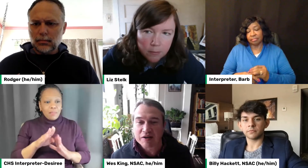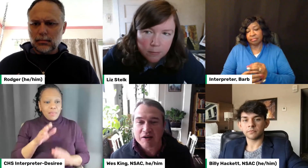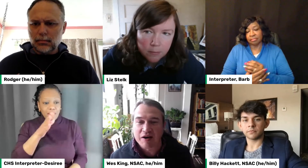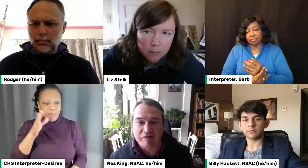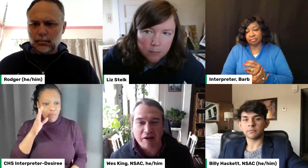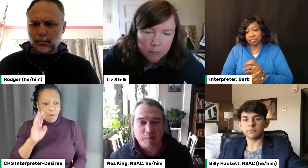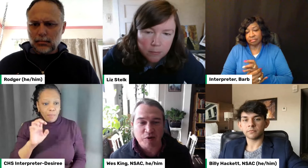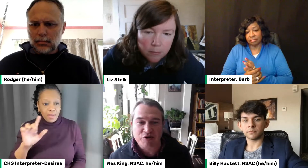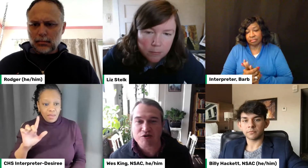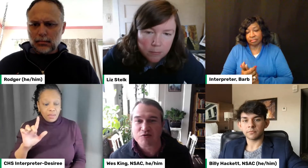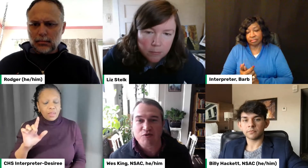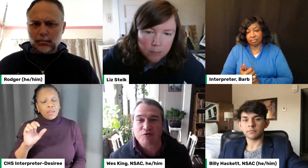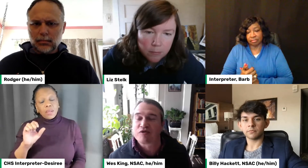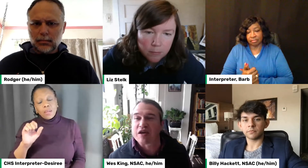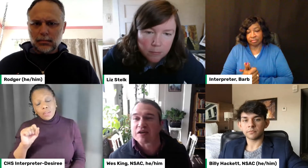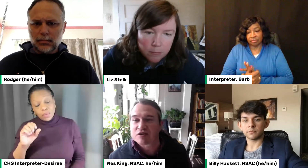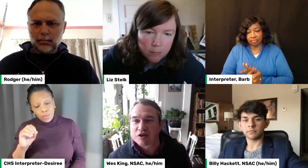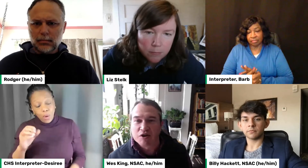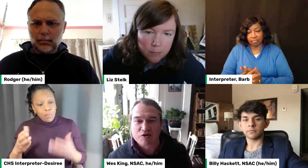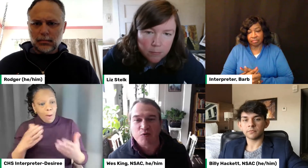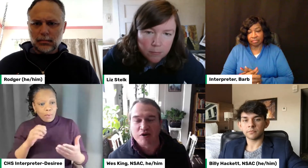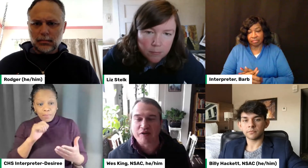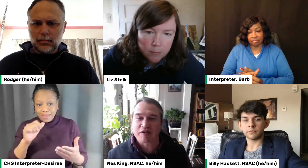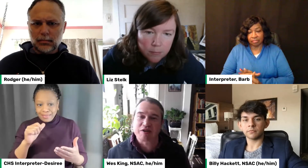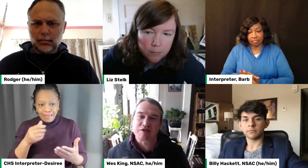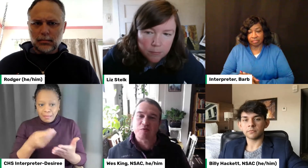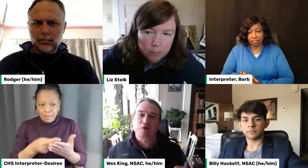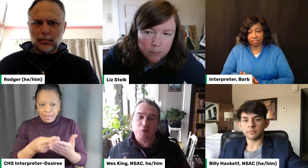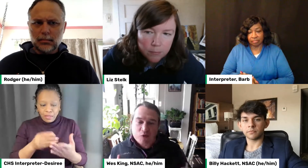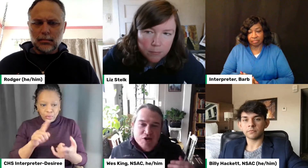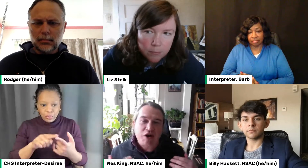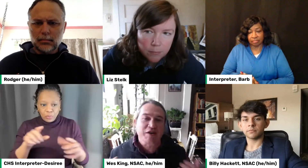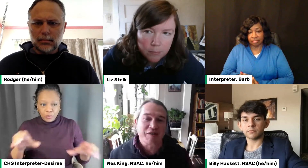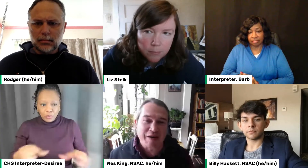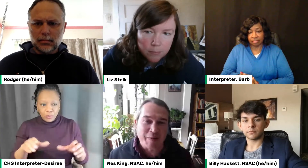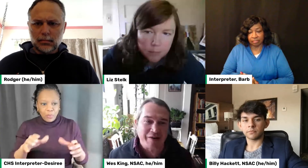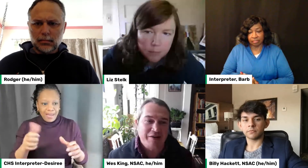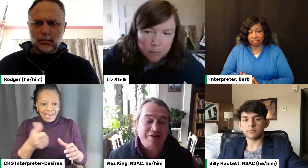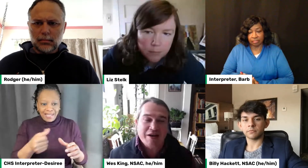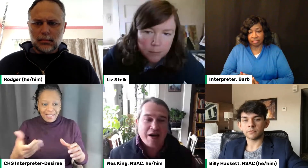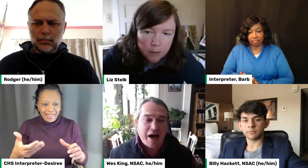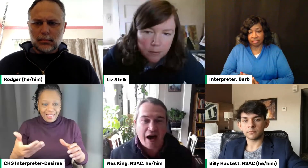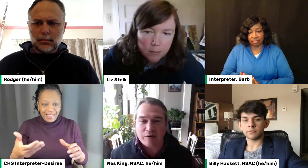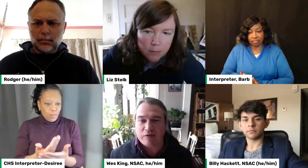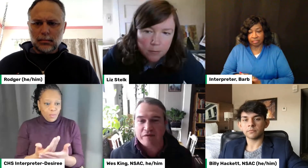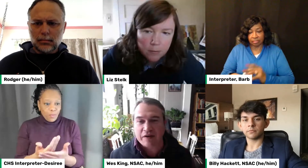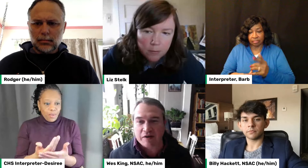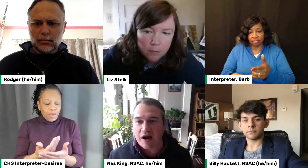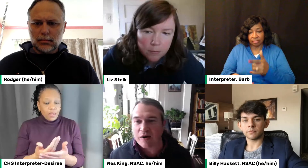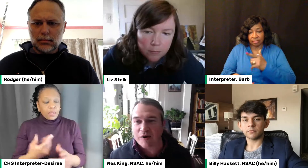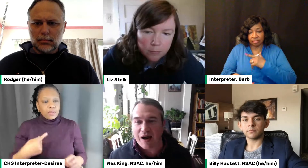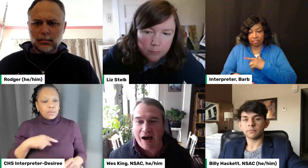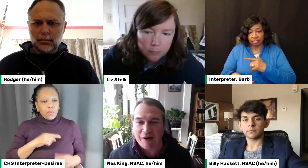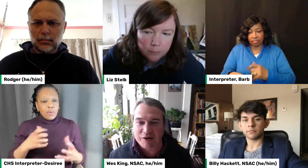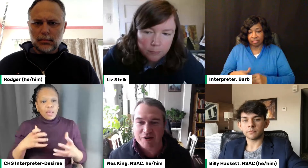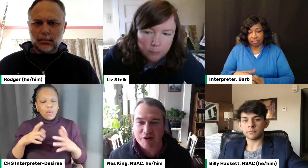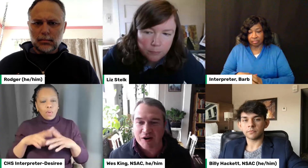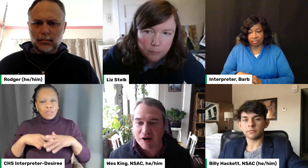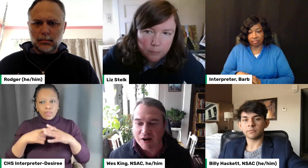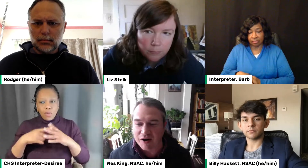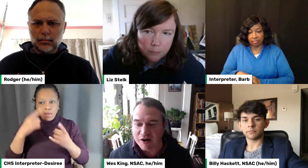money available to do new things. So one of the things that we're starting to think about here is how do we figure out